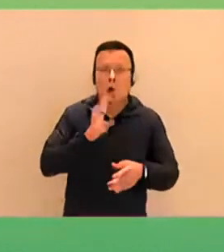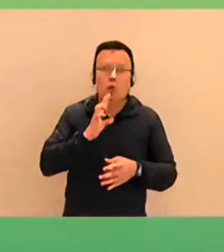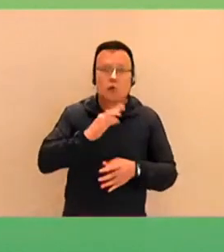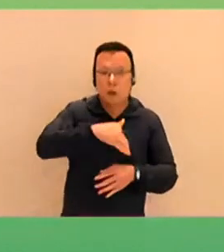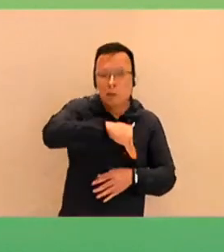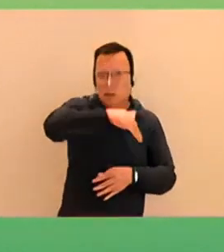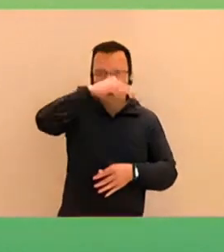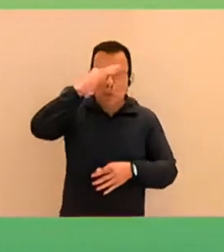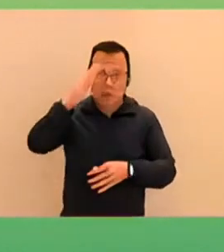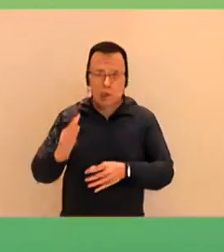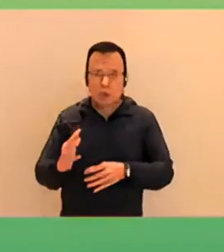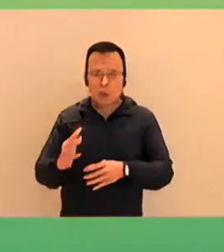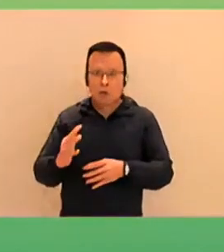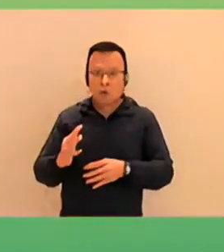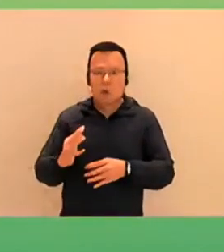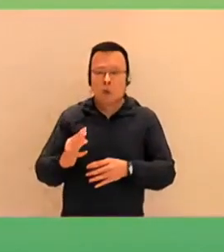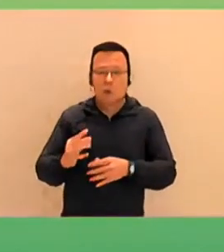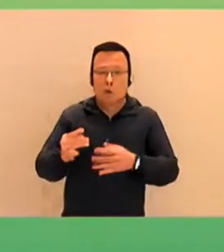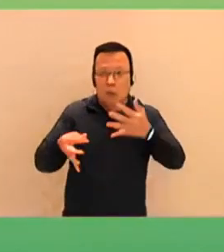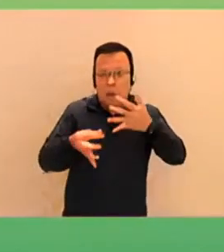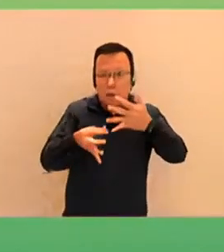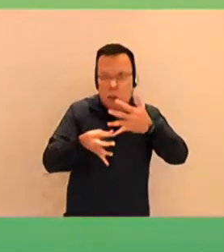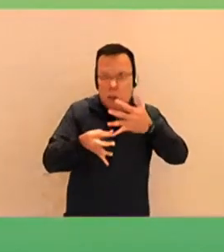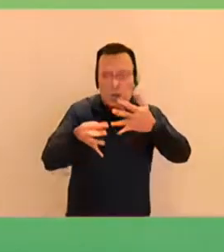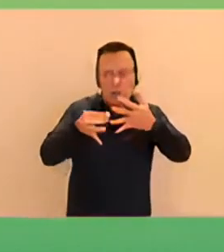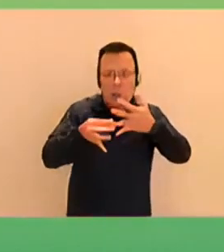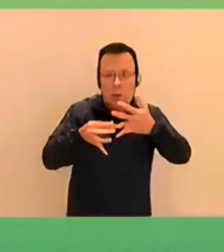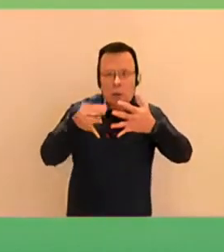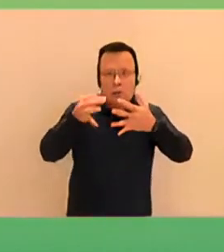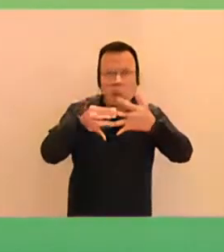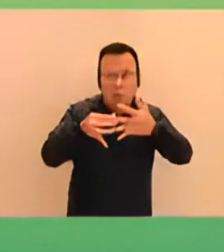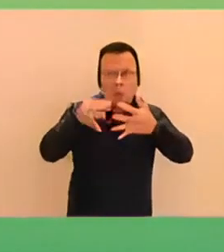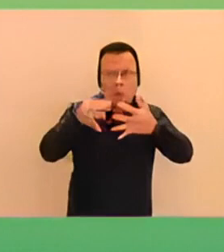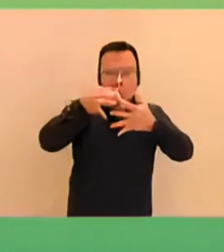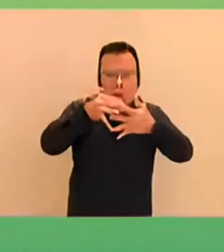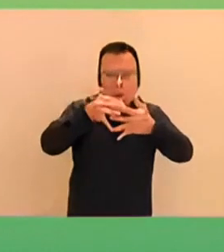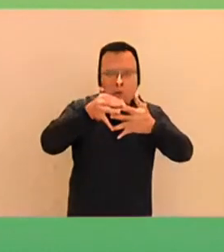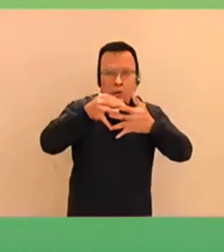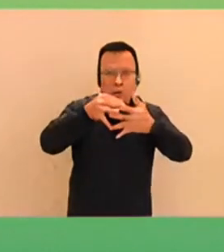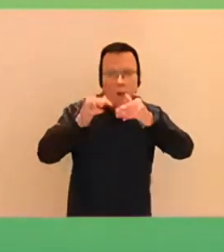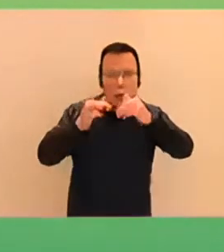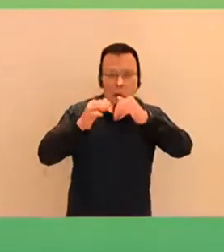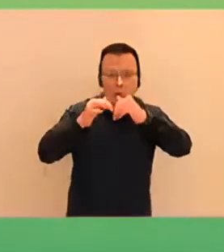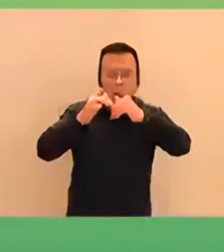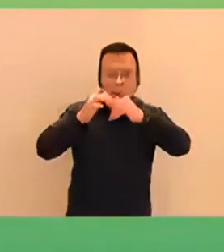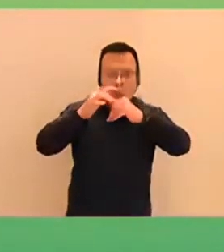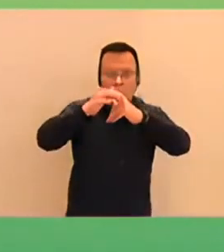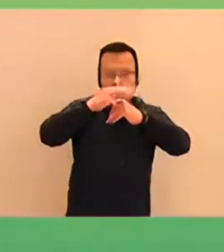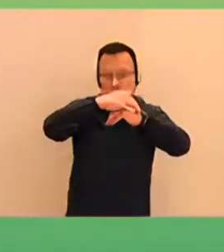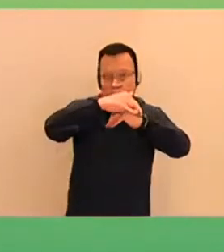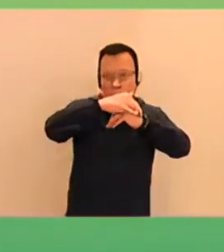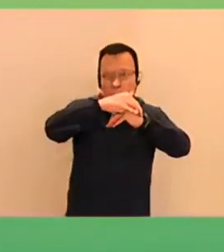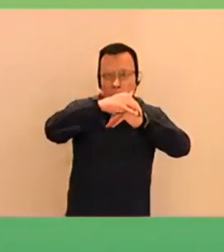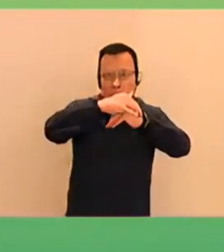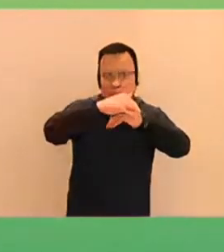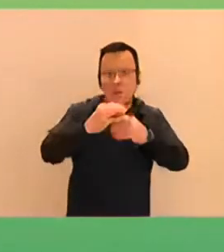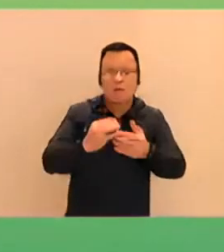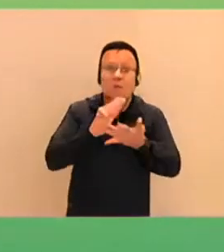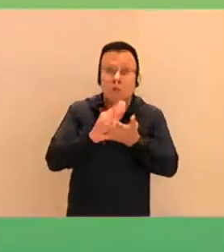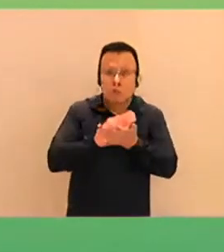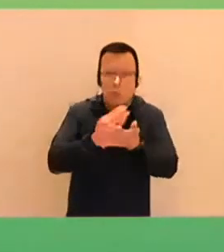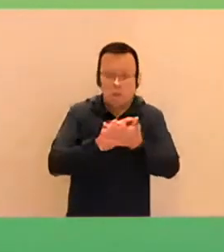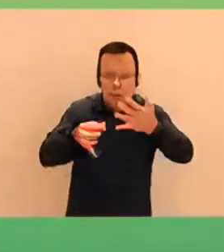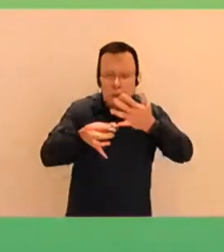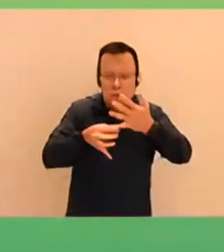Chinese English, I would like to say. It's hiking. It's not like hiking. They try to understand what happens, then try to get the easiest way to